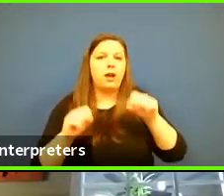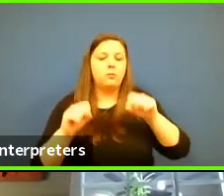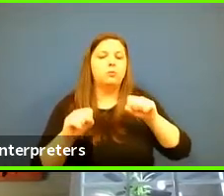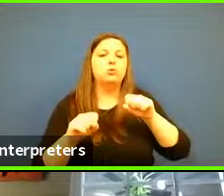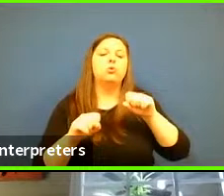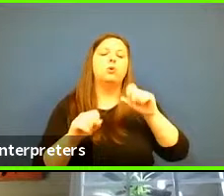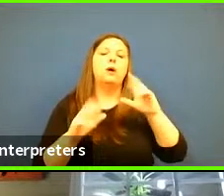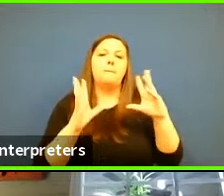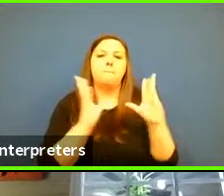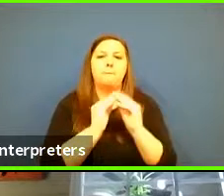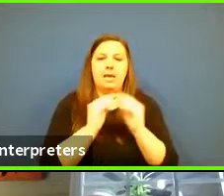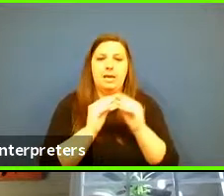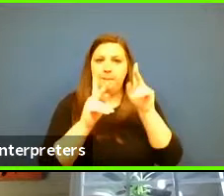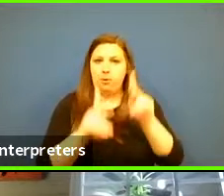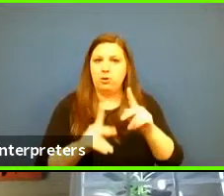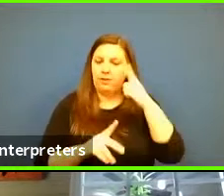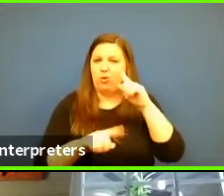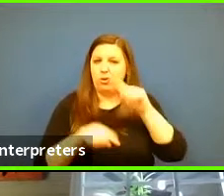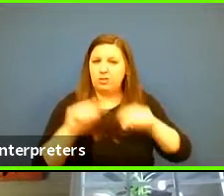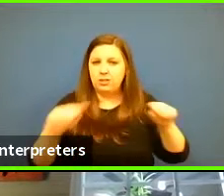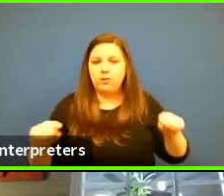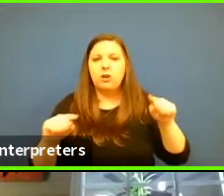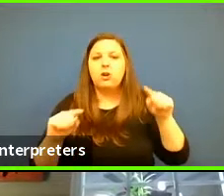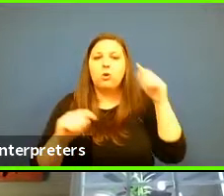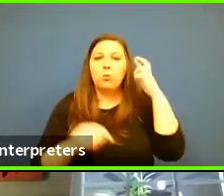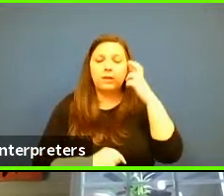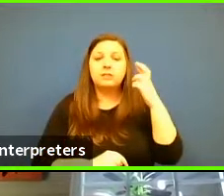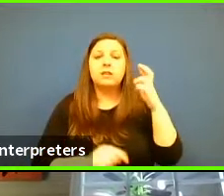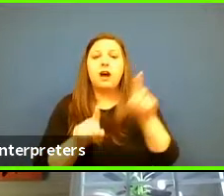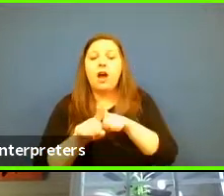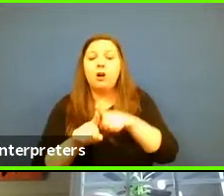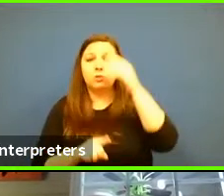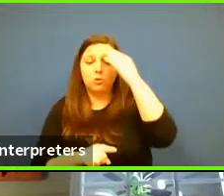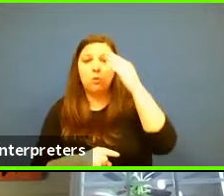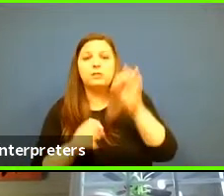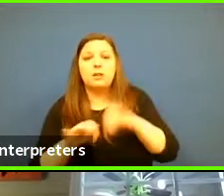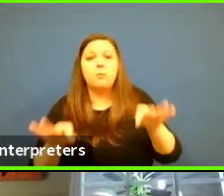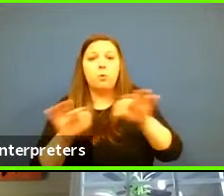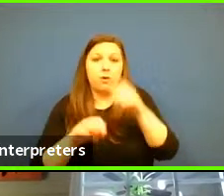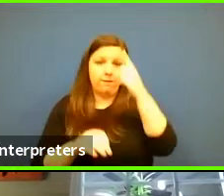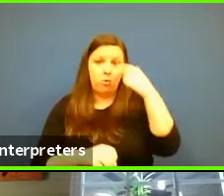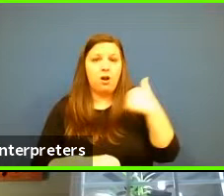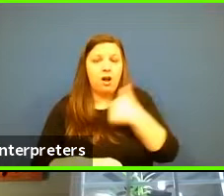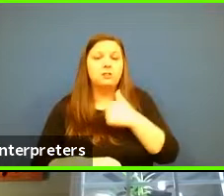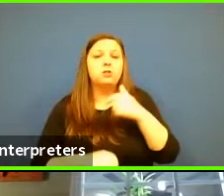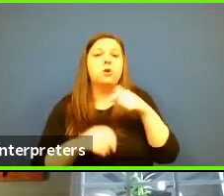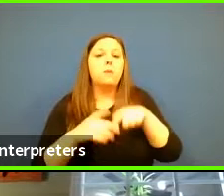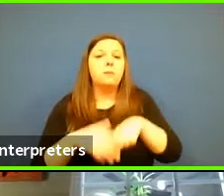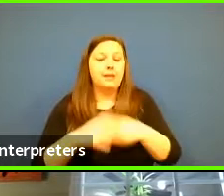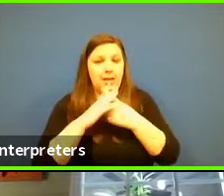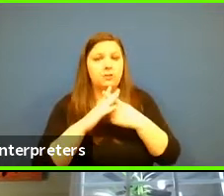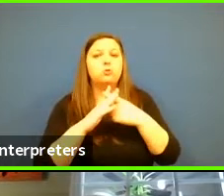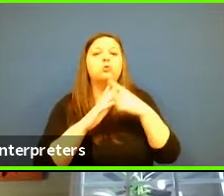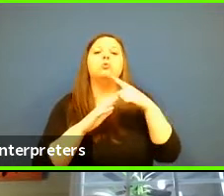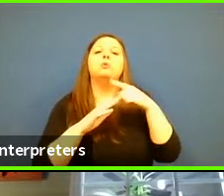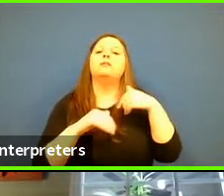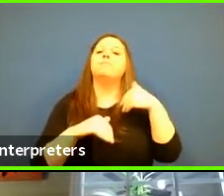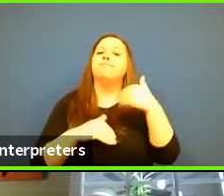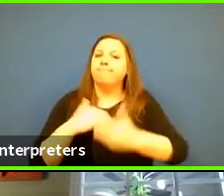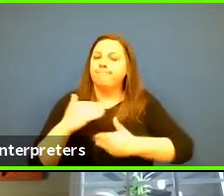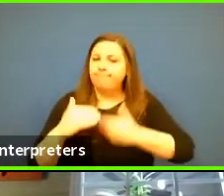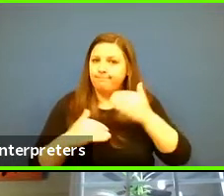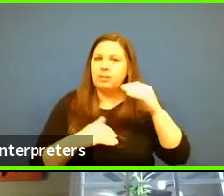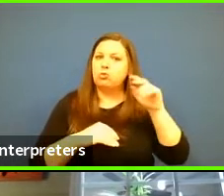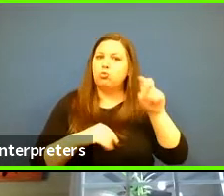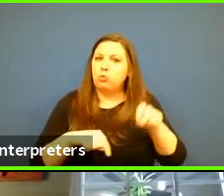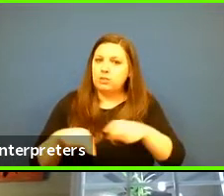reasons. I also know that it is important for us to begin to transition back as well. And so I wanted to open the floor